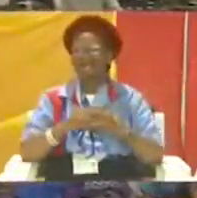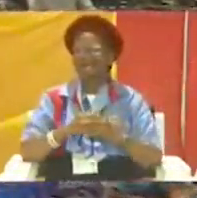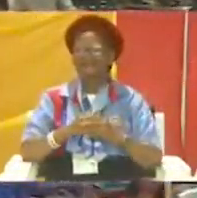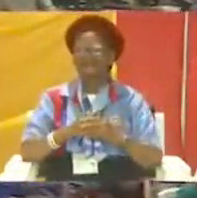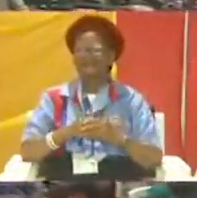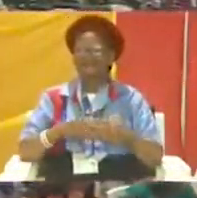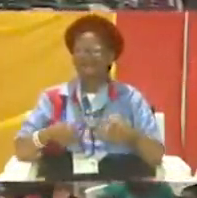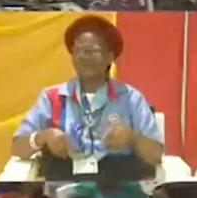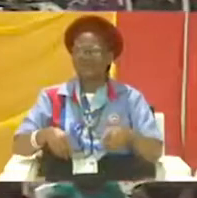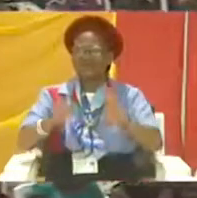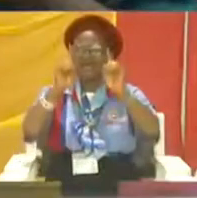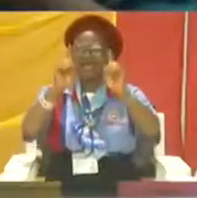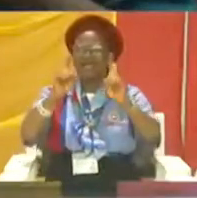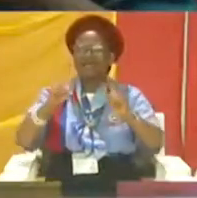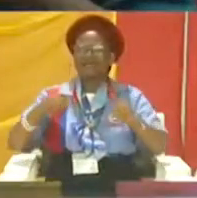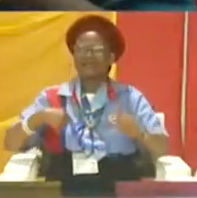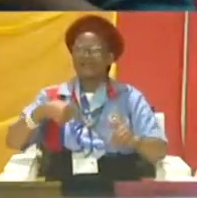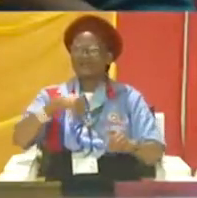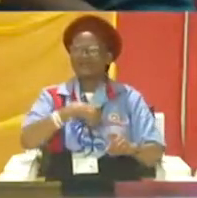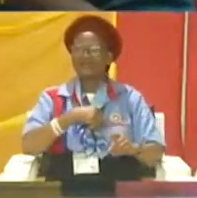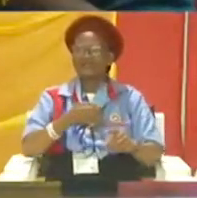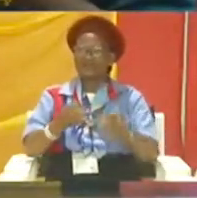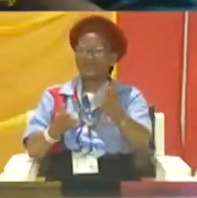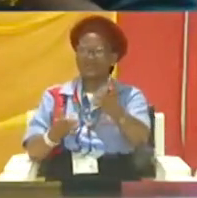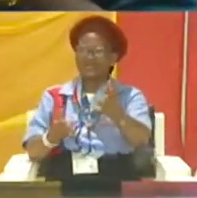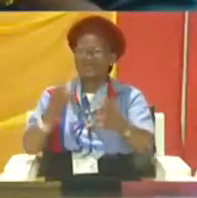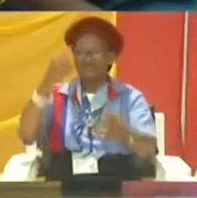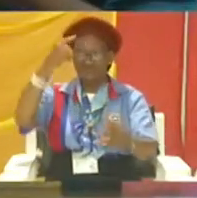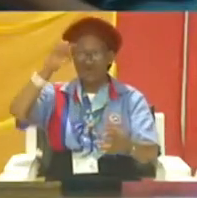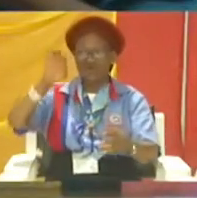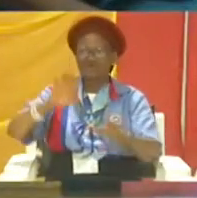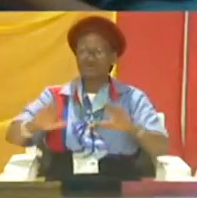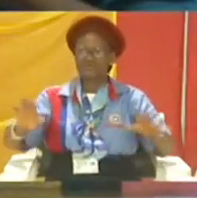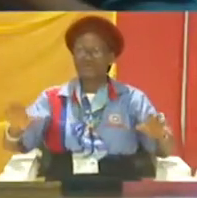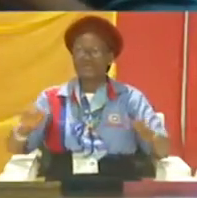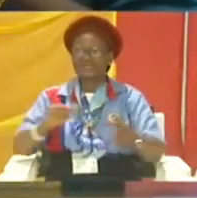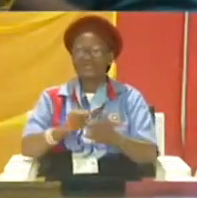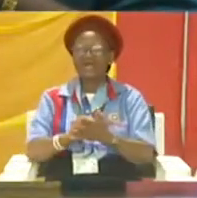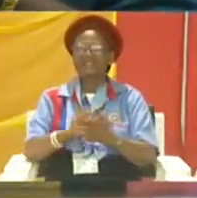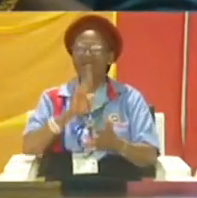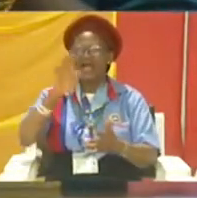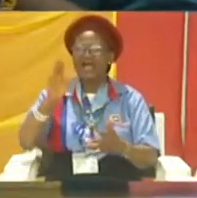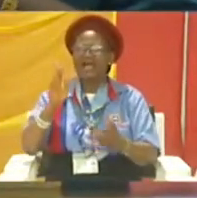While we are waiting for the children that have been brought forward, even though